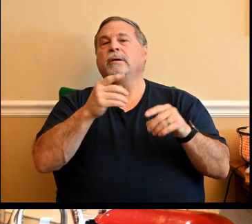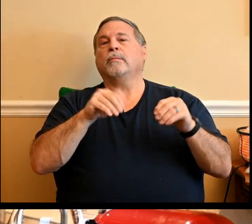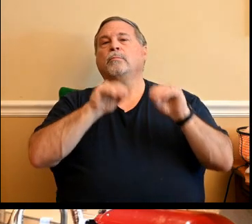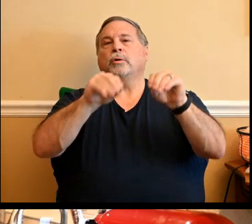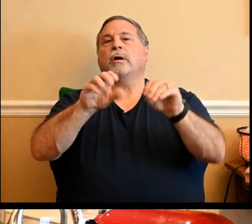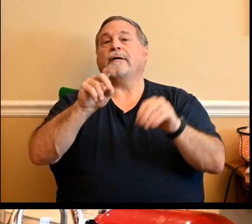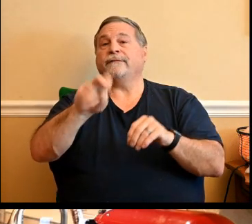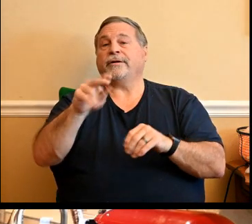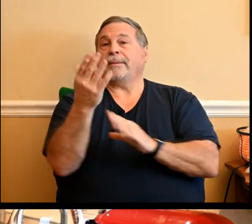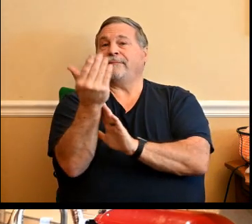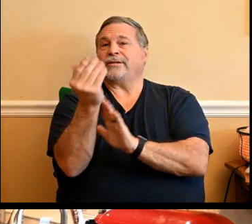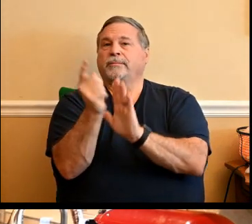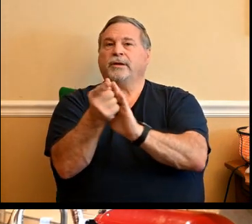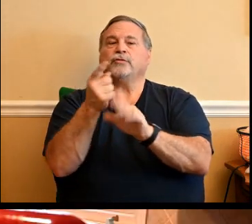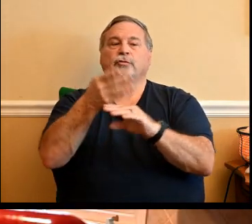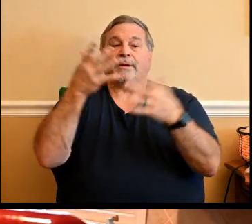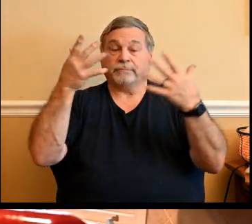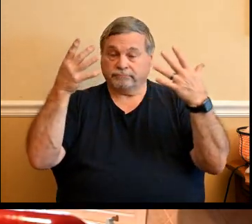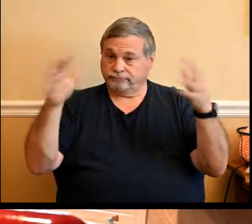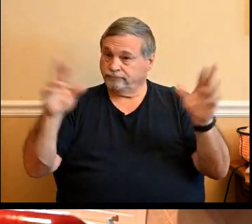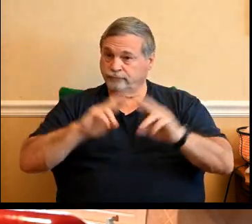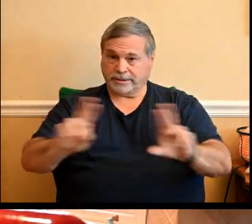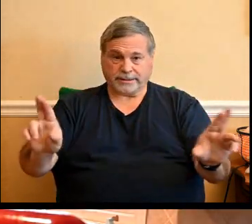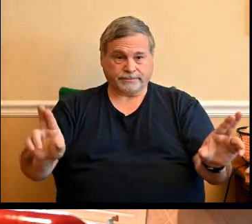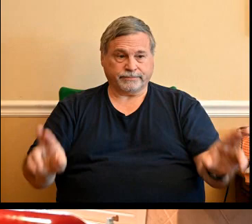they should be done.